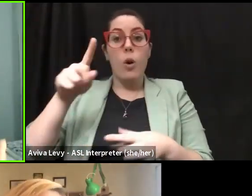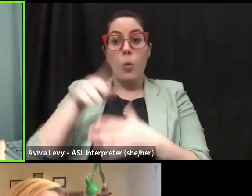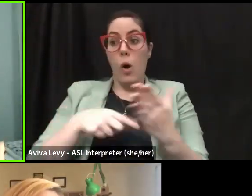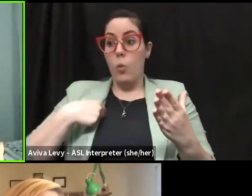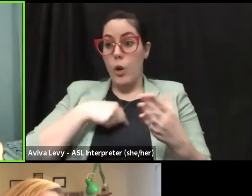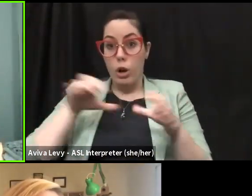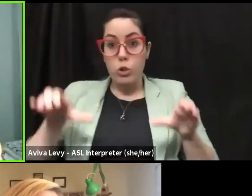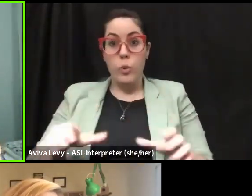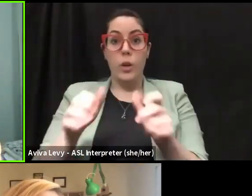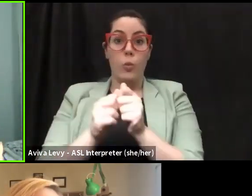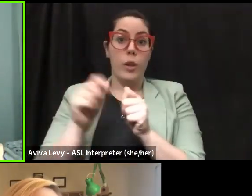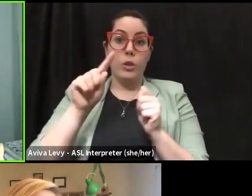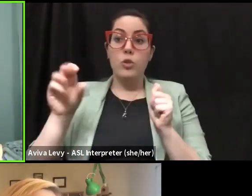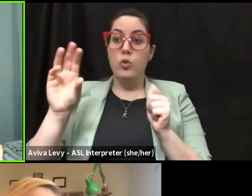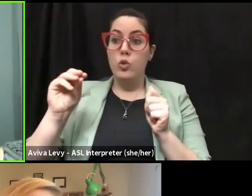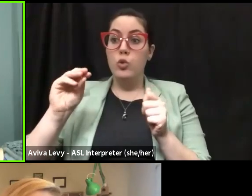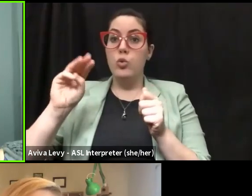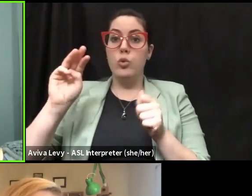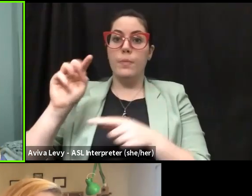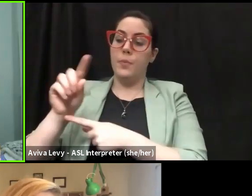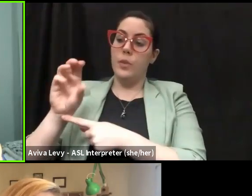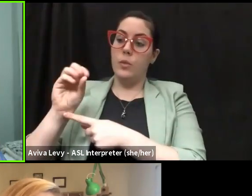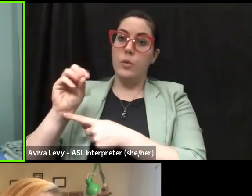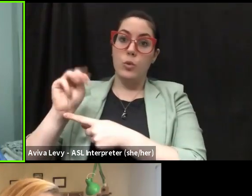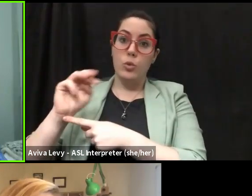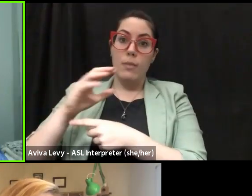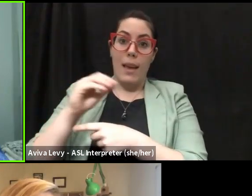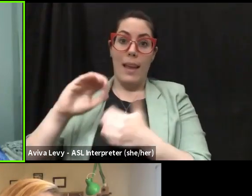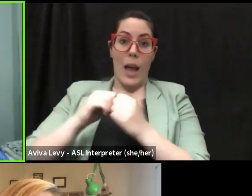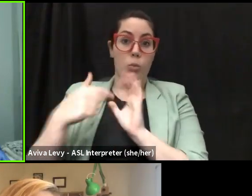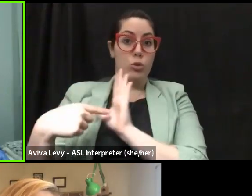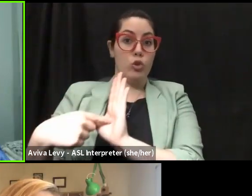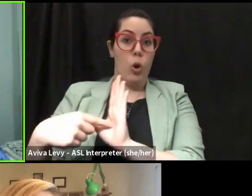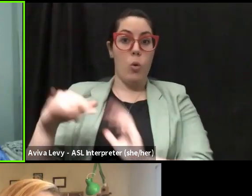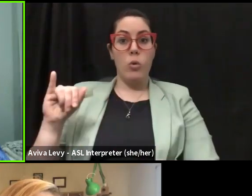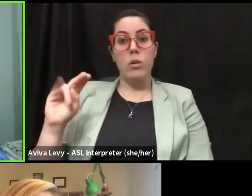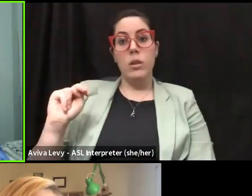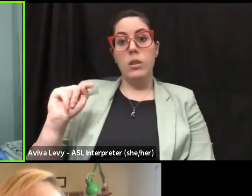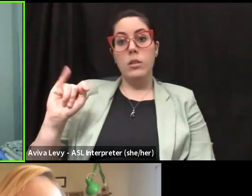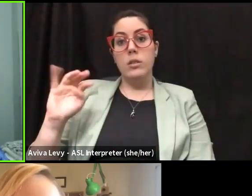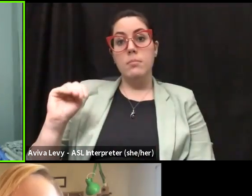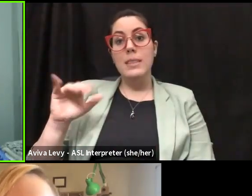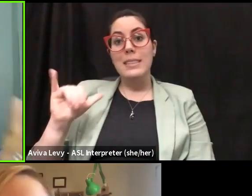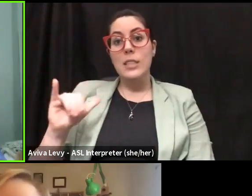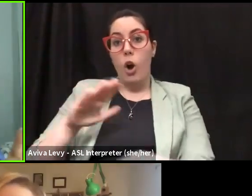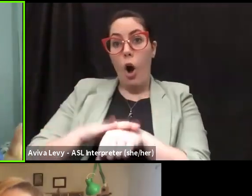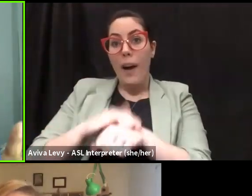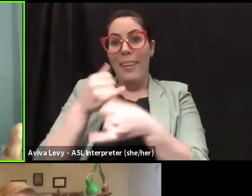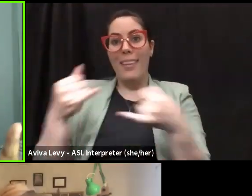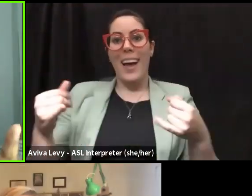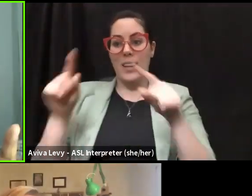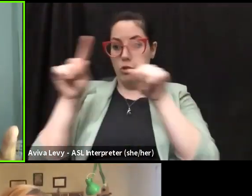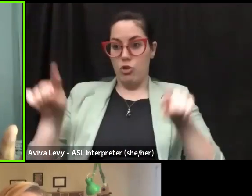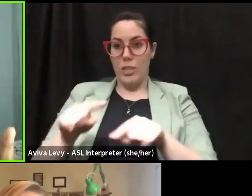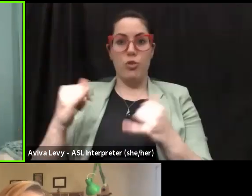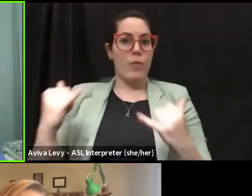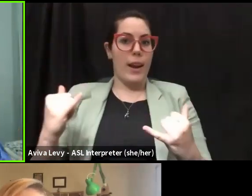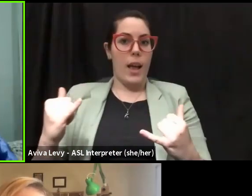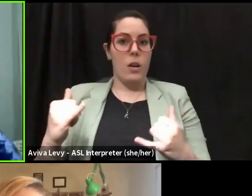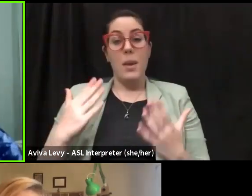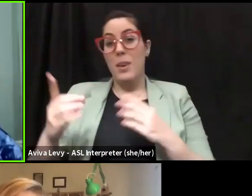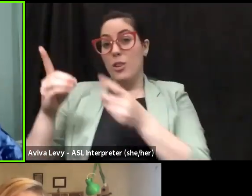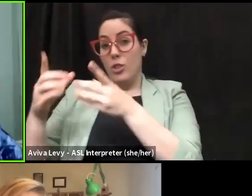display intimacy on these screens. I think it might be interesting for directors to investigate